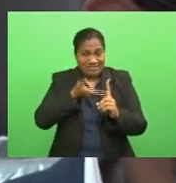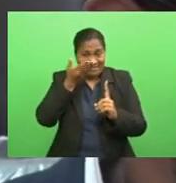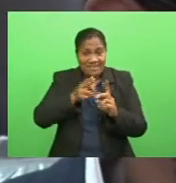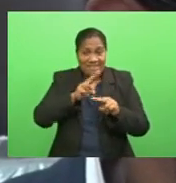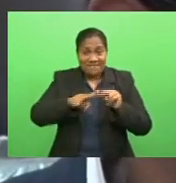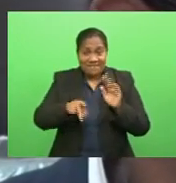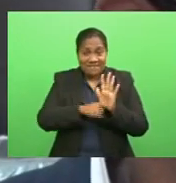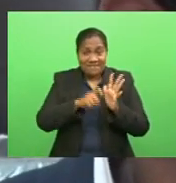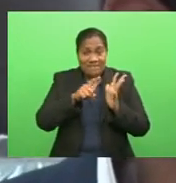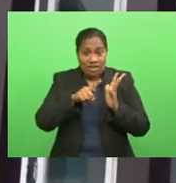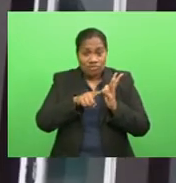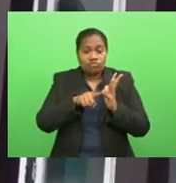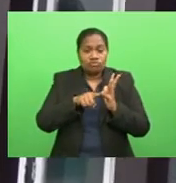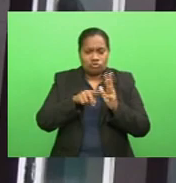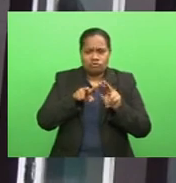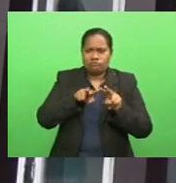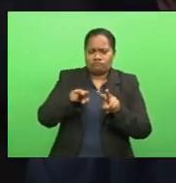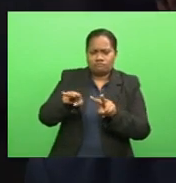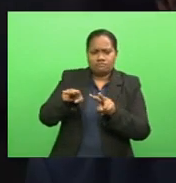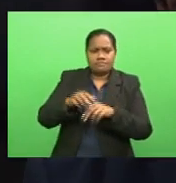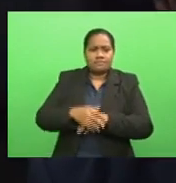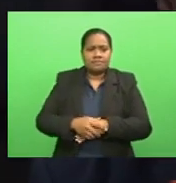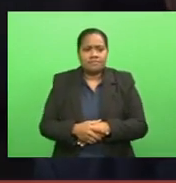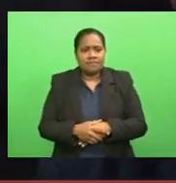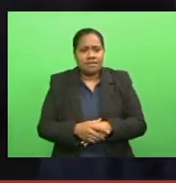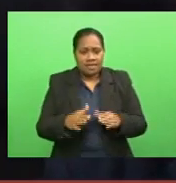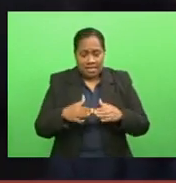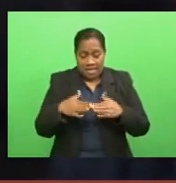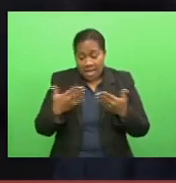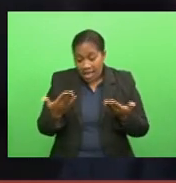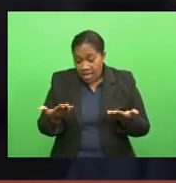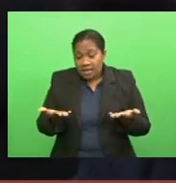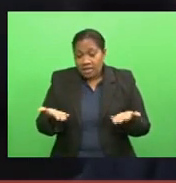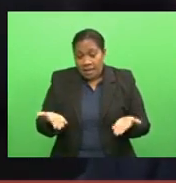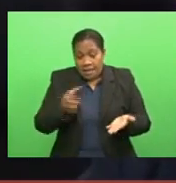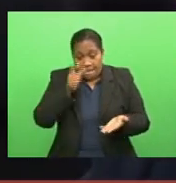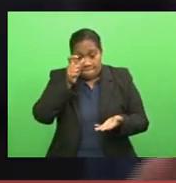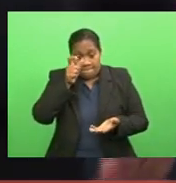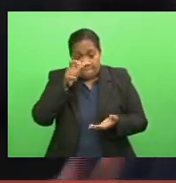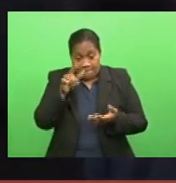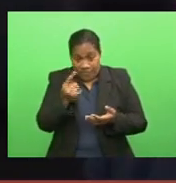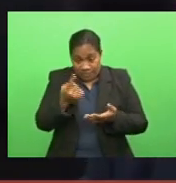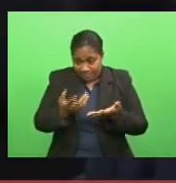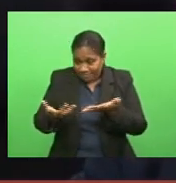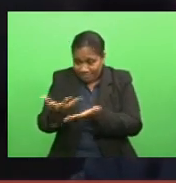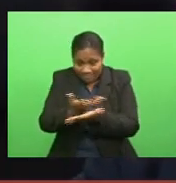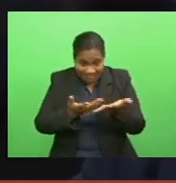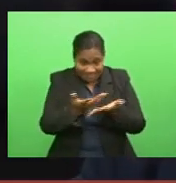FRU has since pulled out. The person we were discussing was that